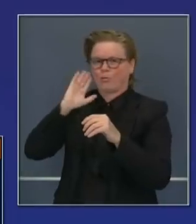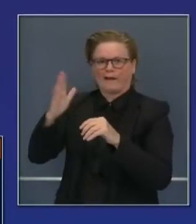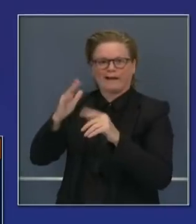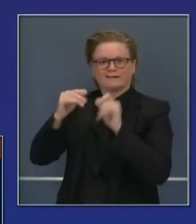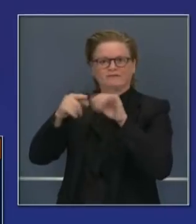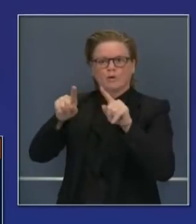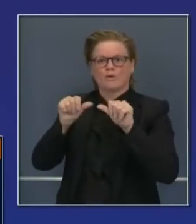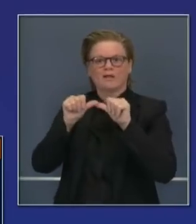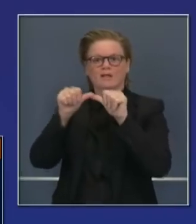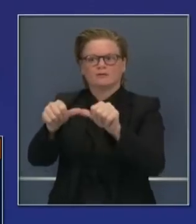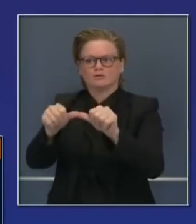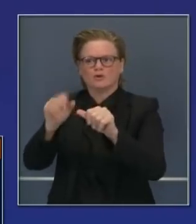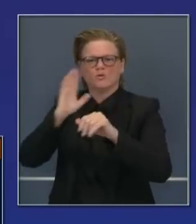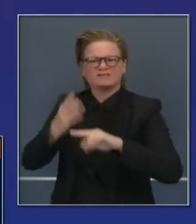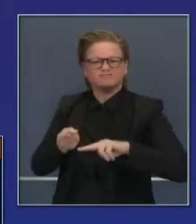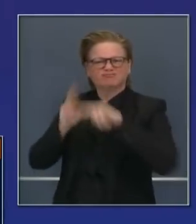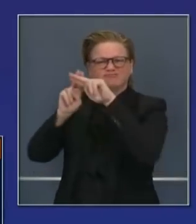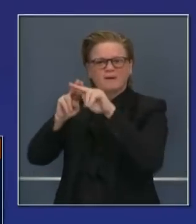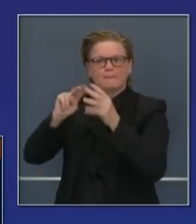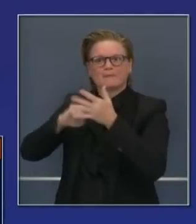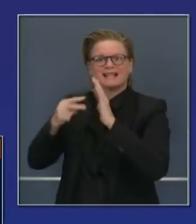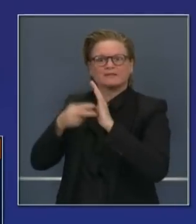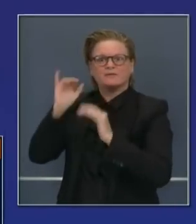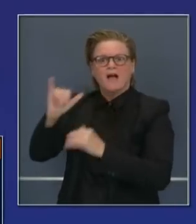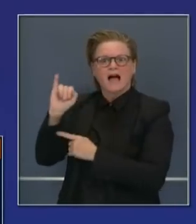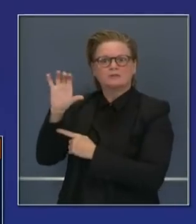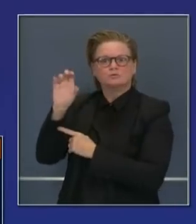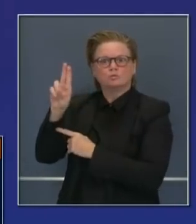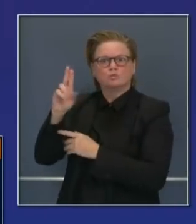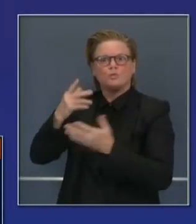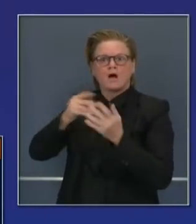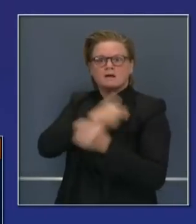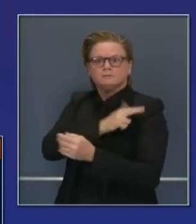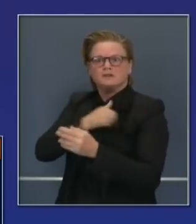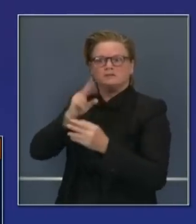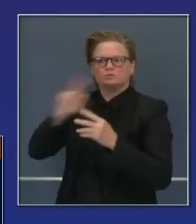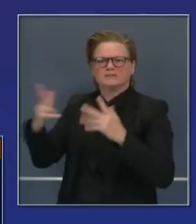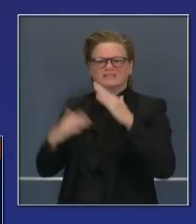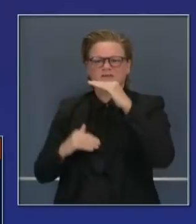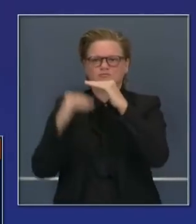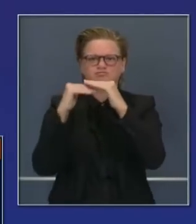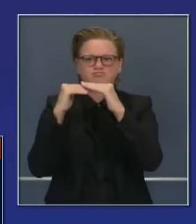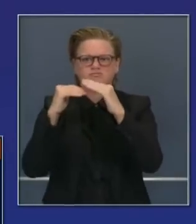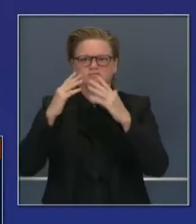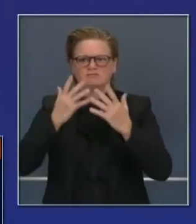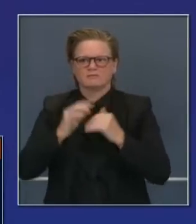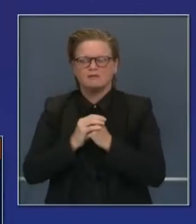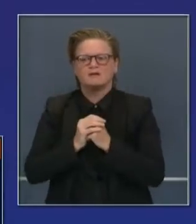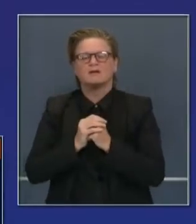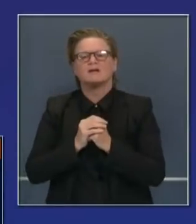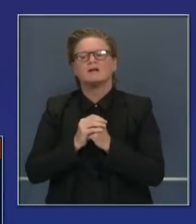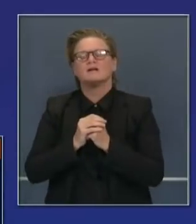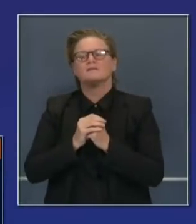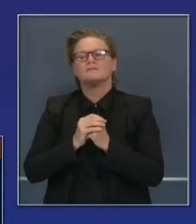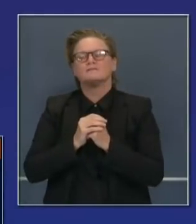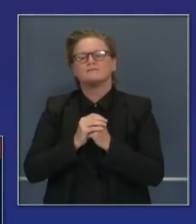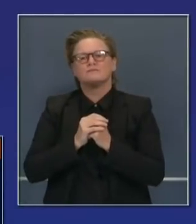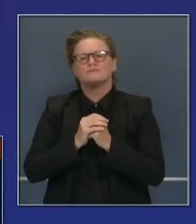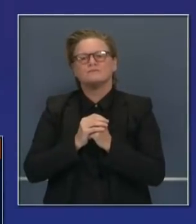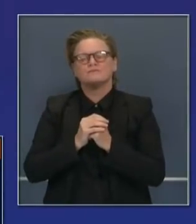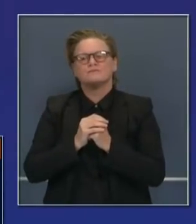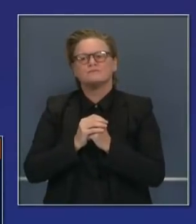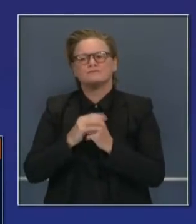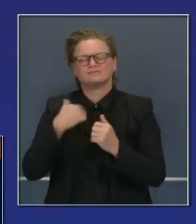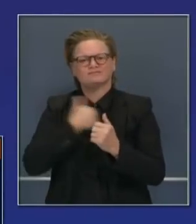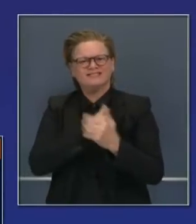by our health professionals and our advisors, which are ample. We've been reaching out across the spectrum for a number of